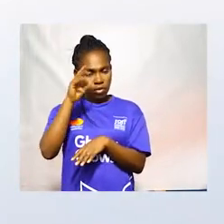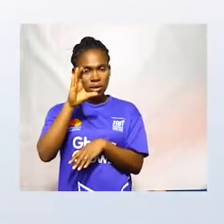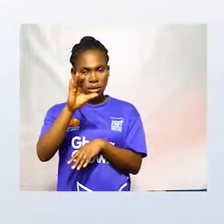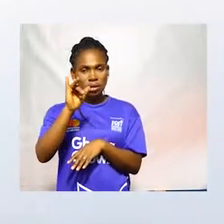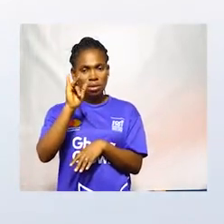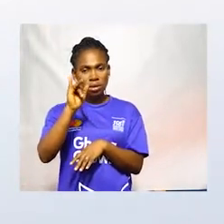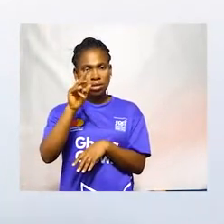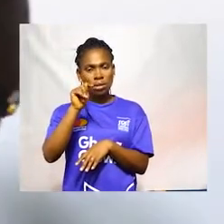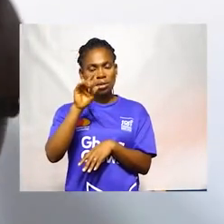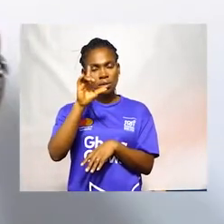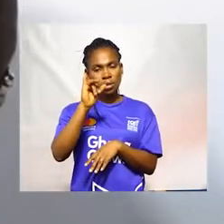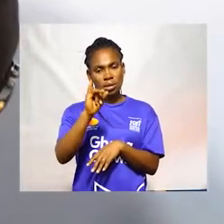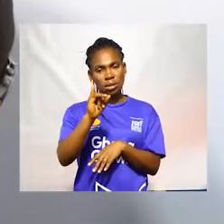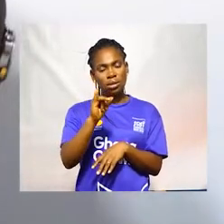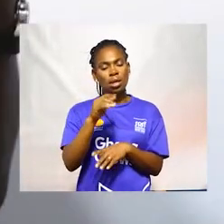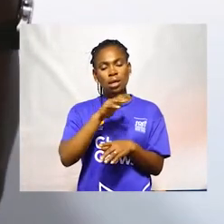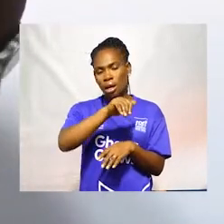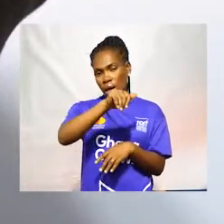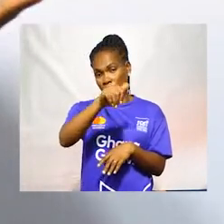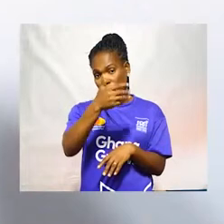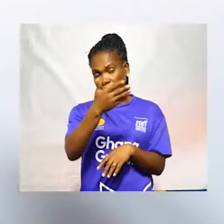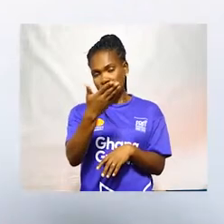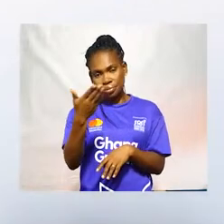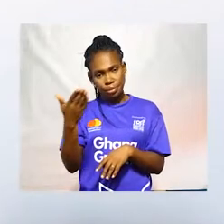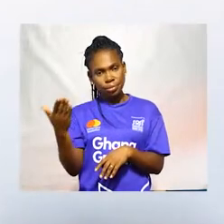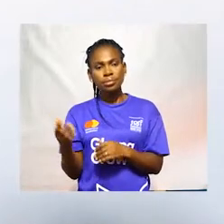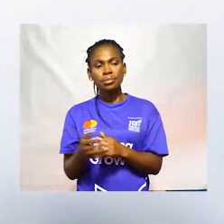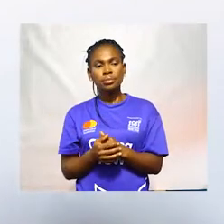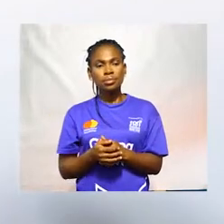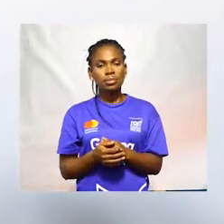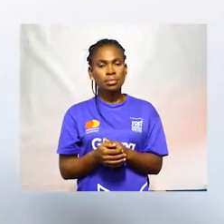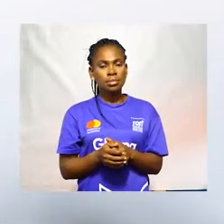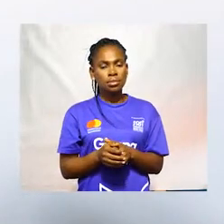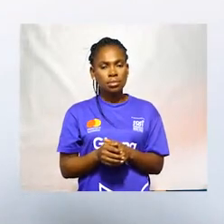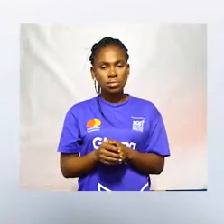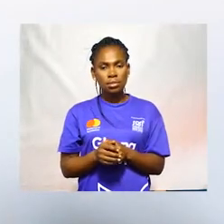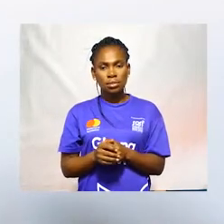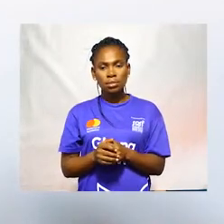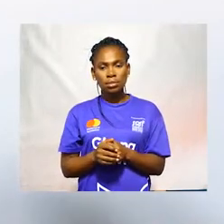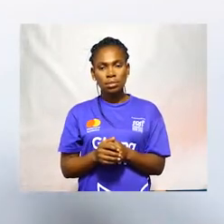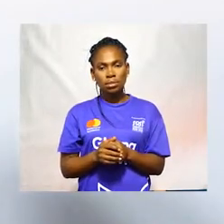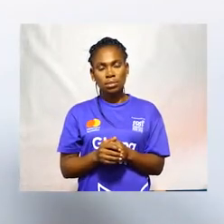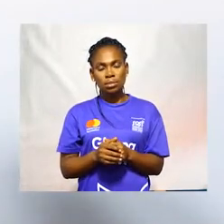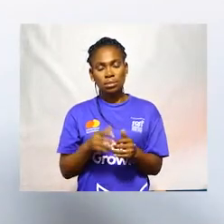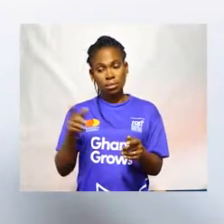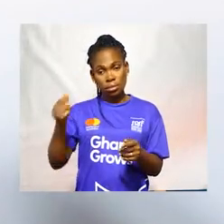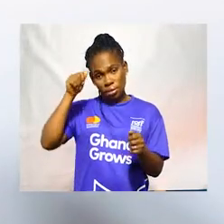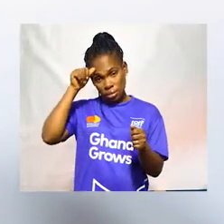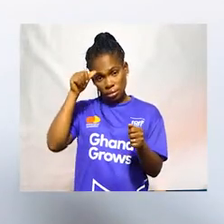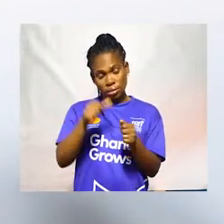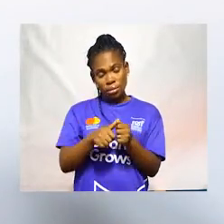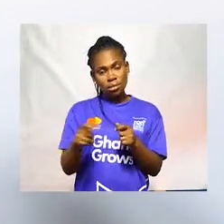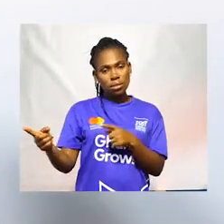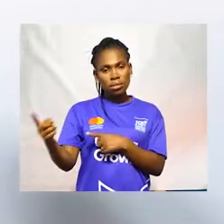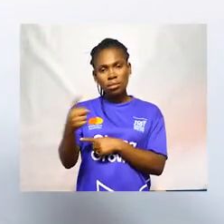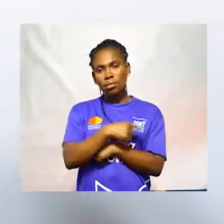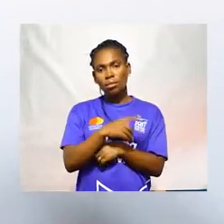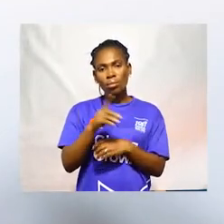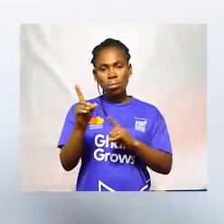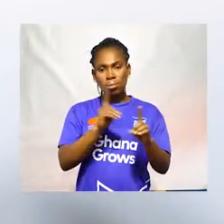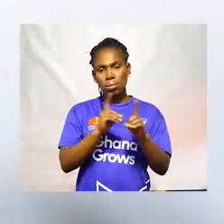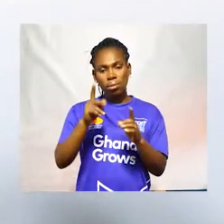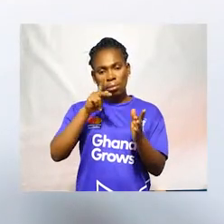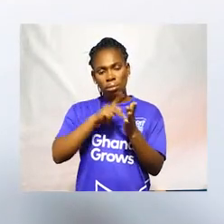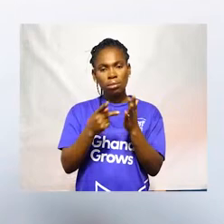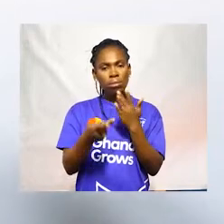news coverage, and other media houses will see and carry it along. I remember there was a day we did a